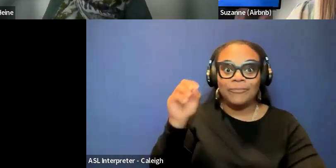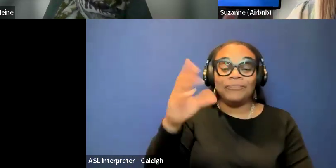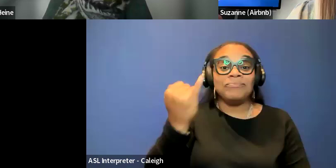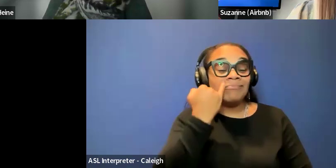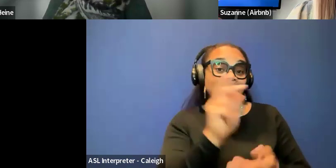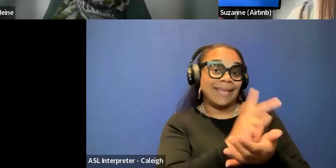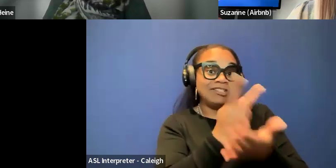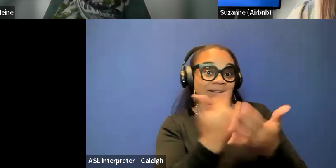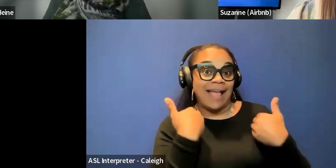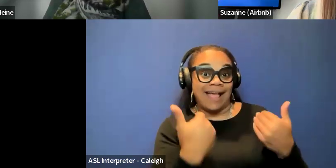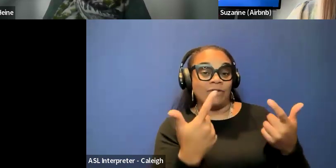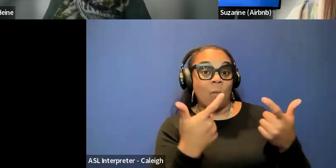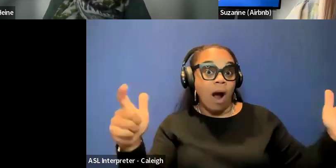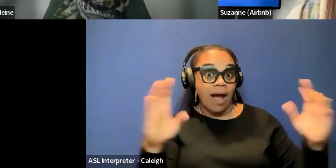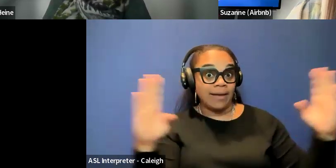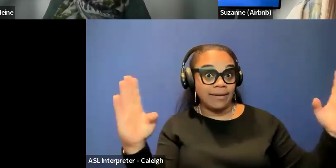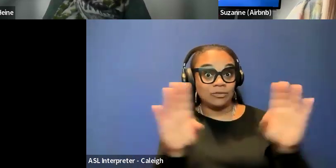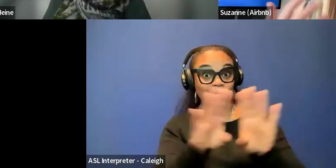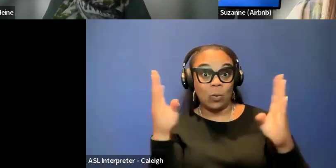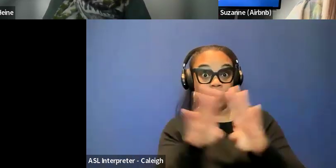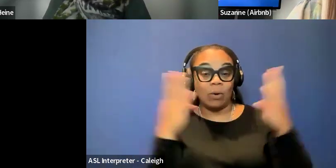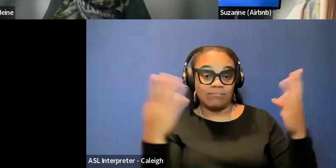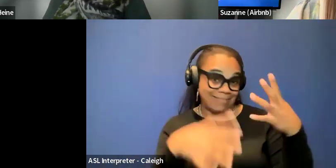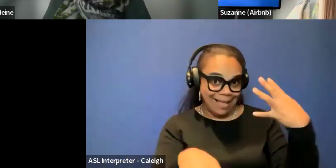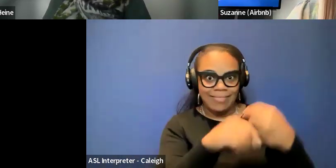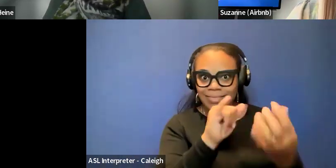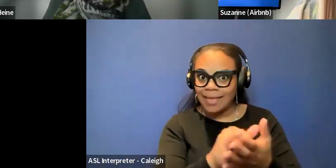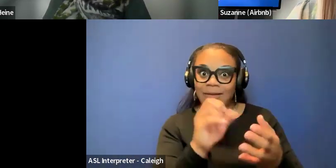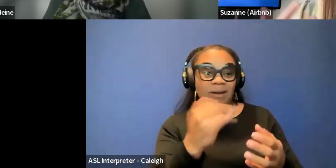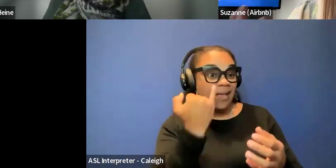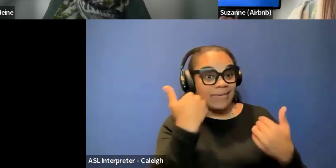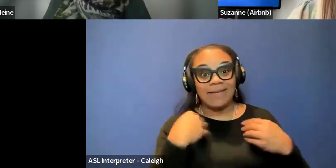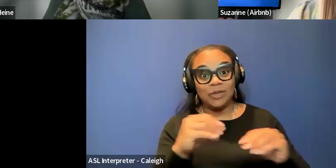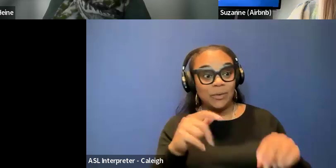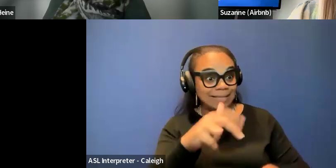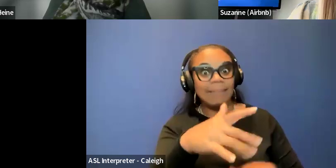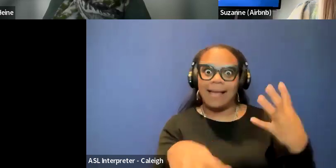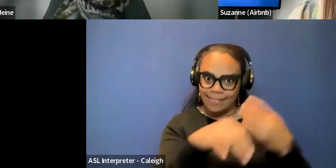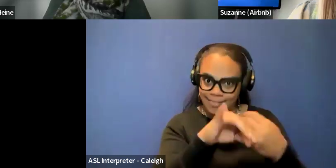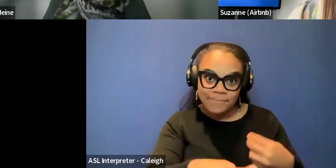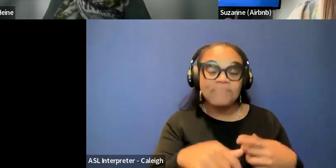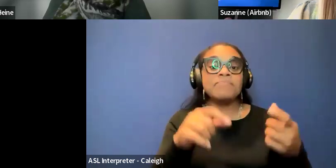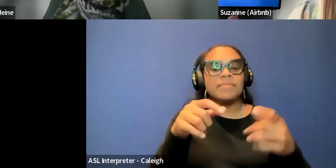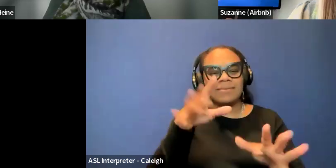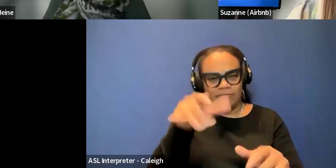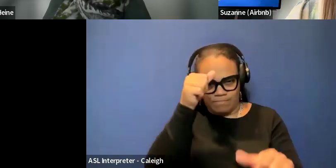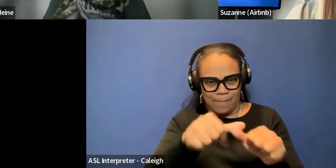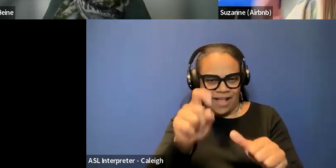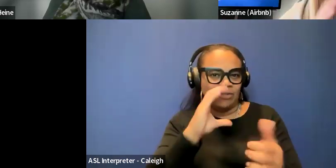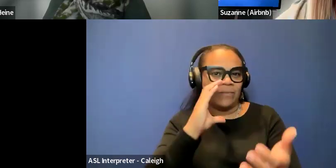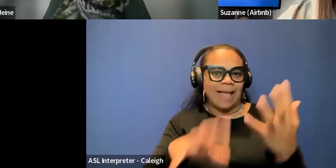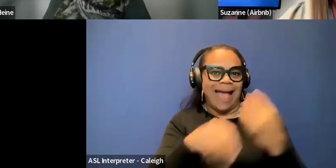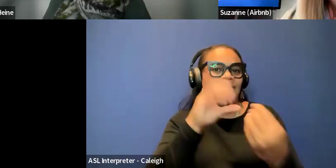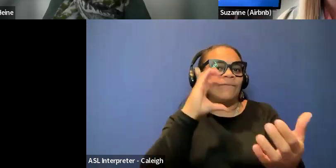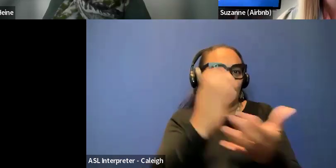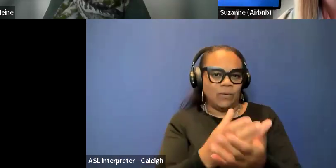step-free entrance or a wide doorway, you can add that. As I mentioned before, you have to add photos of these accessibility features. So